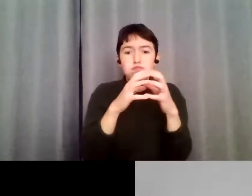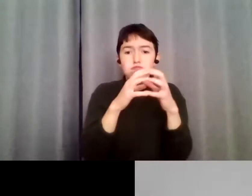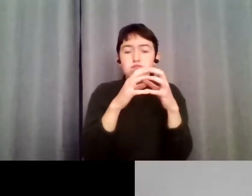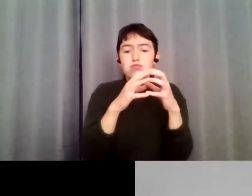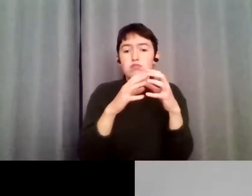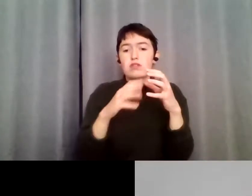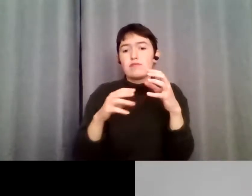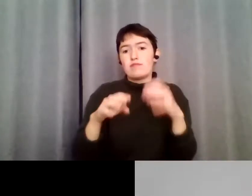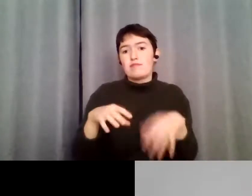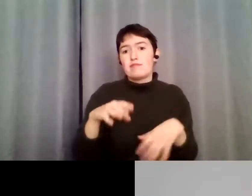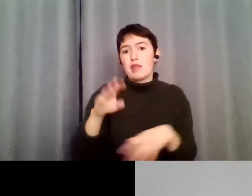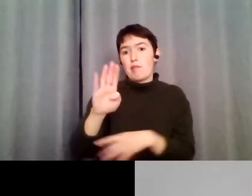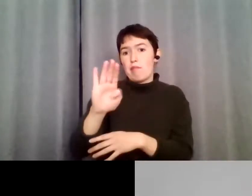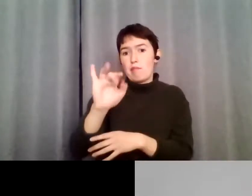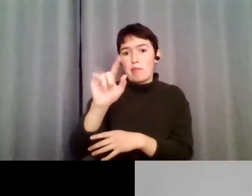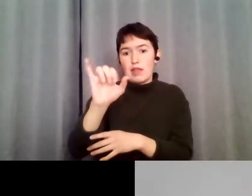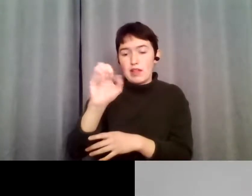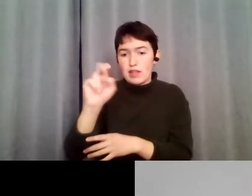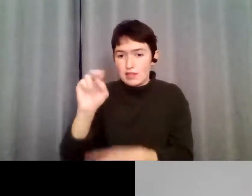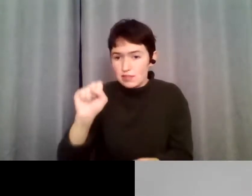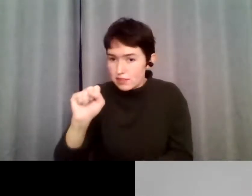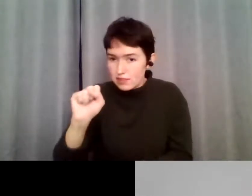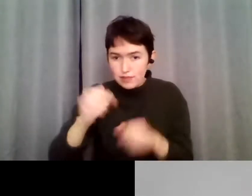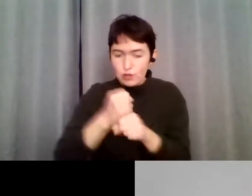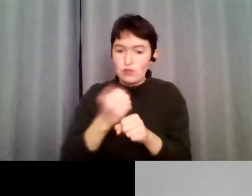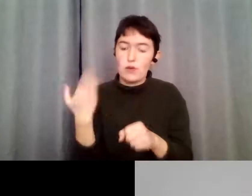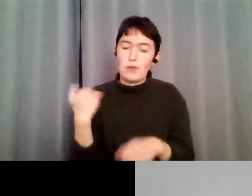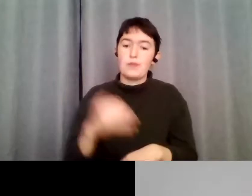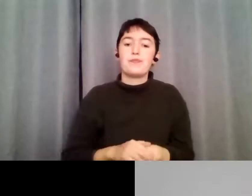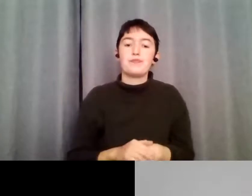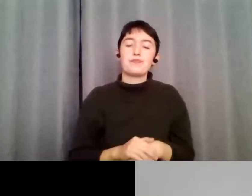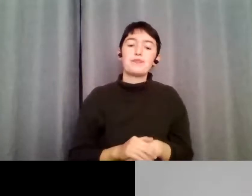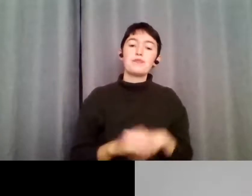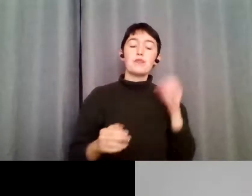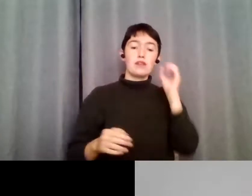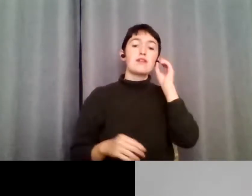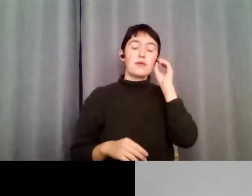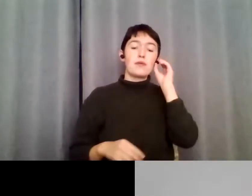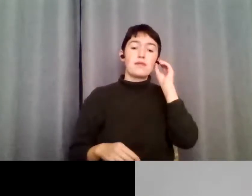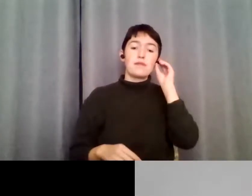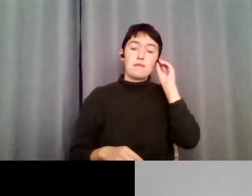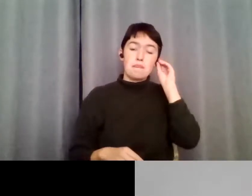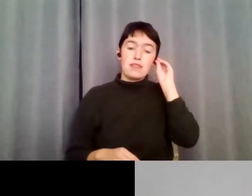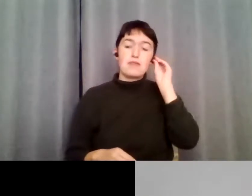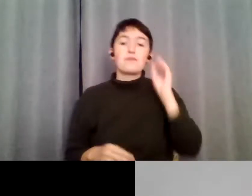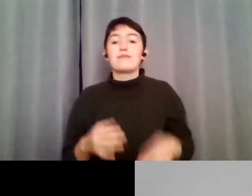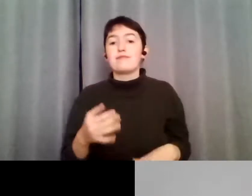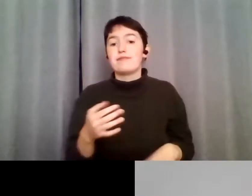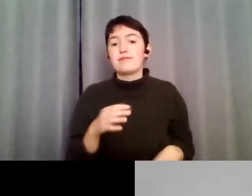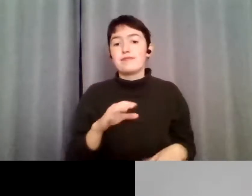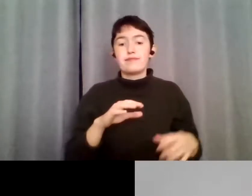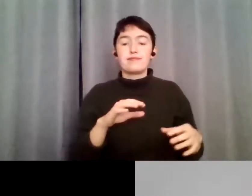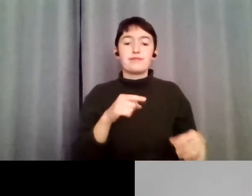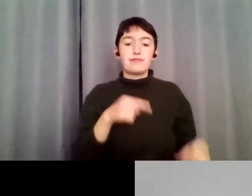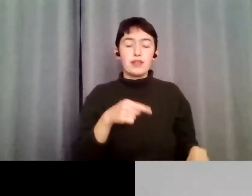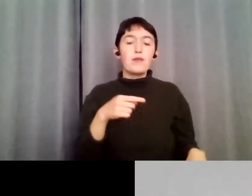even the volcanoes on the moon, those happened before the dinosaurs as well. So those happened later, but still before the dinosaurs, when life